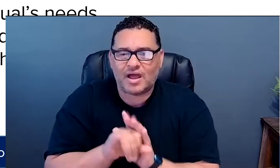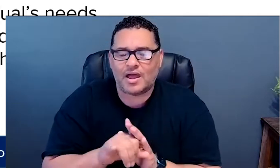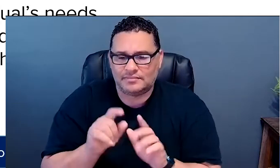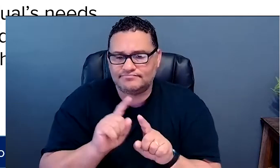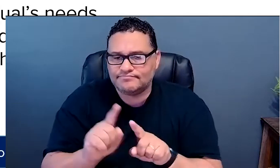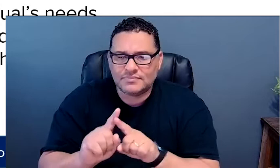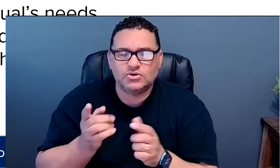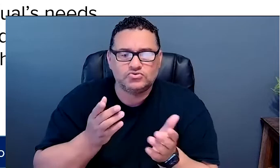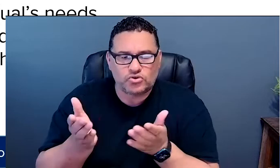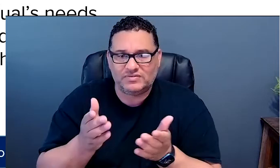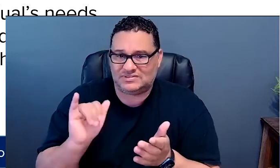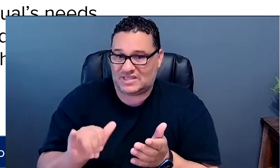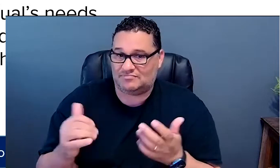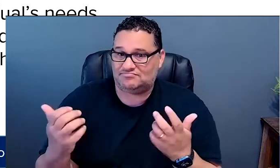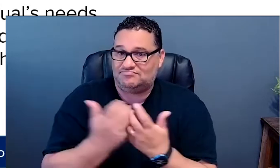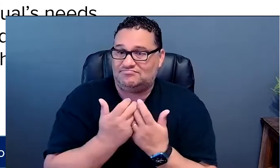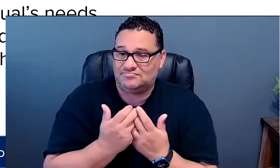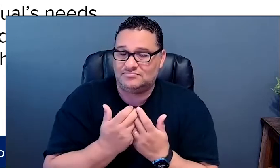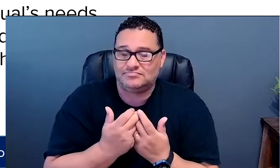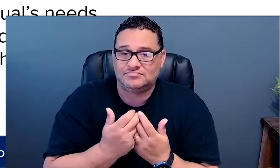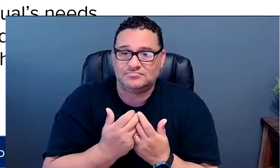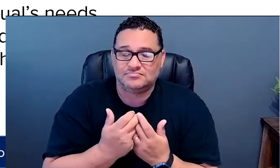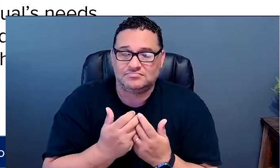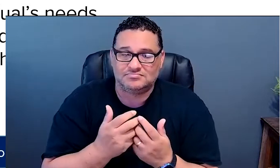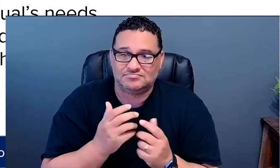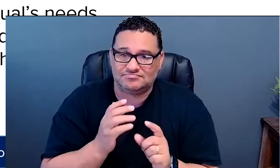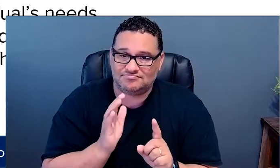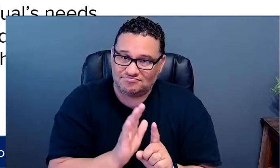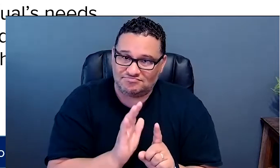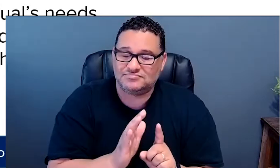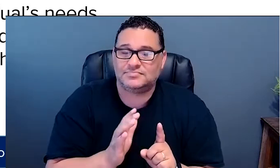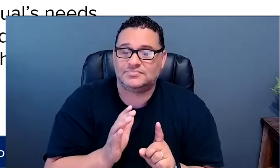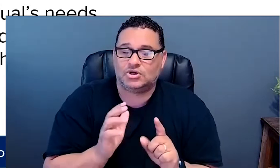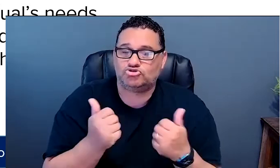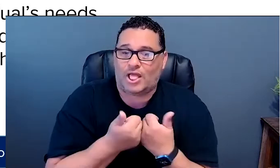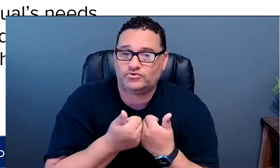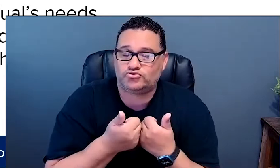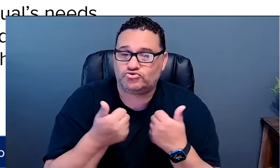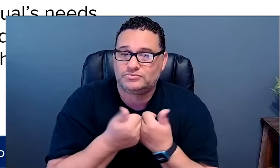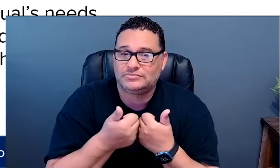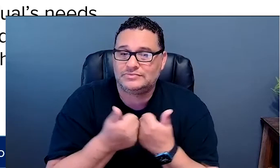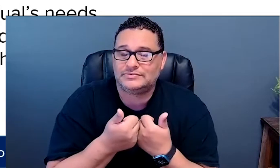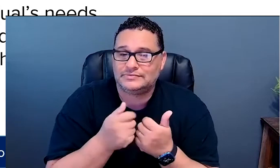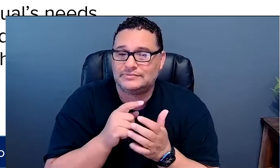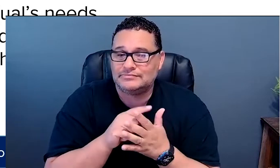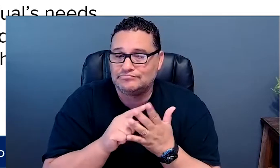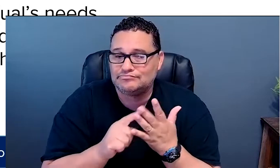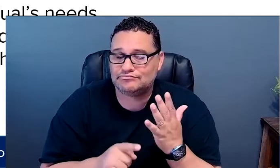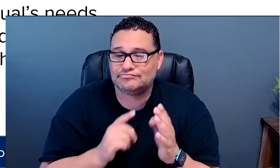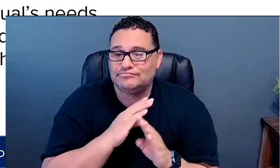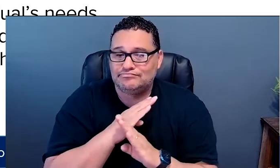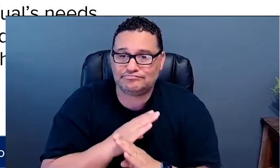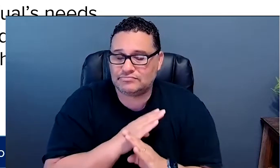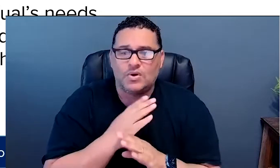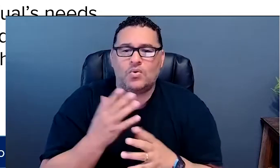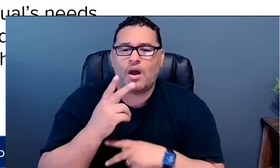the things that you are challenged by. What kind of accommodations might you need? Will there be